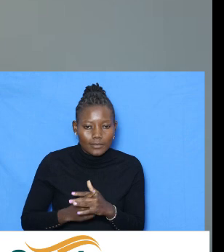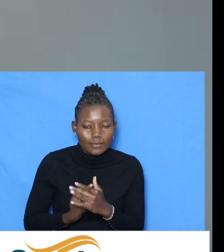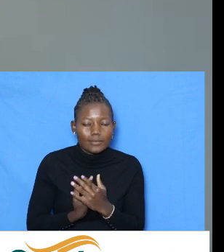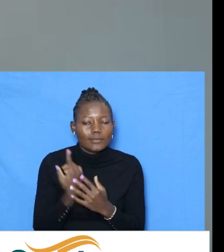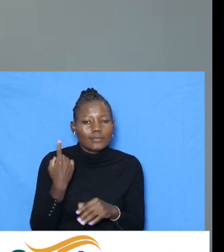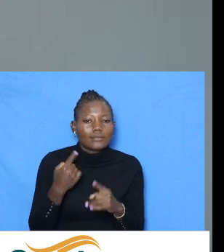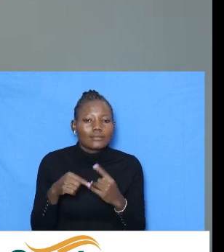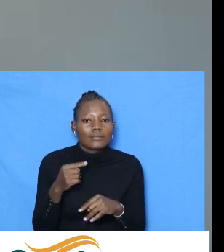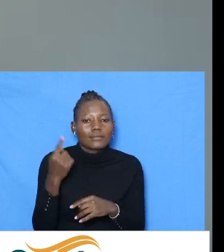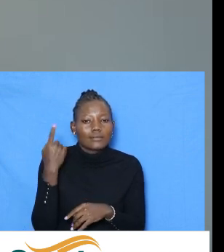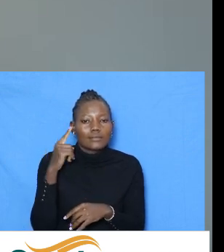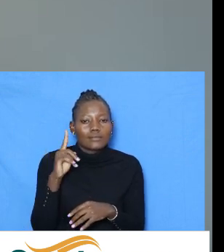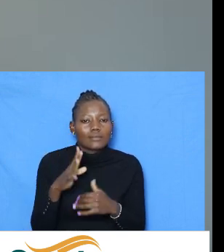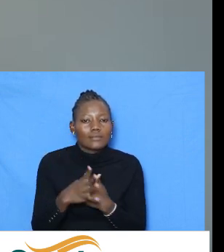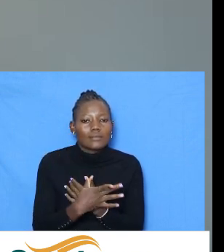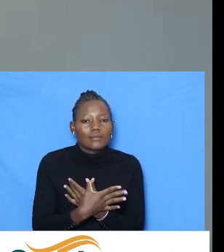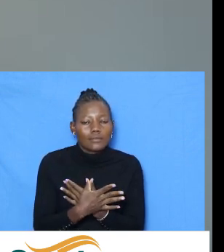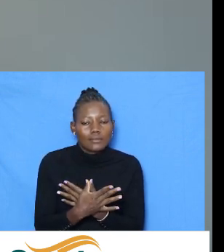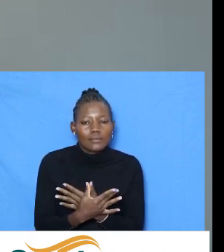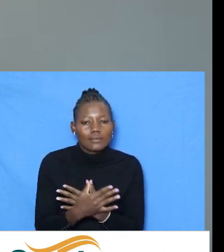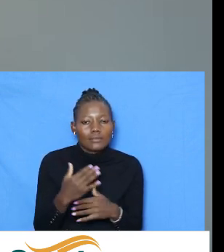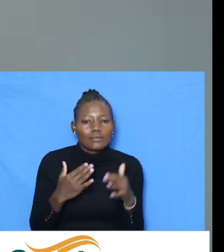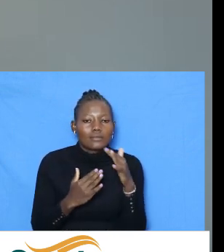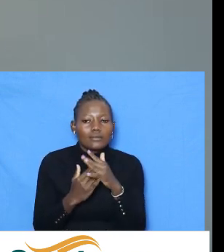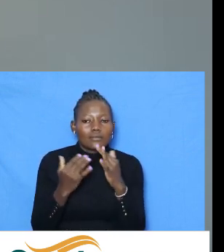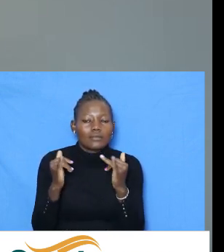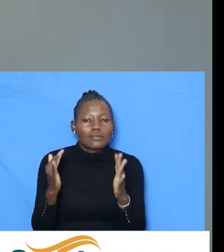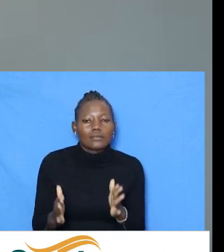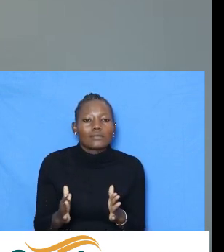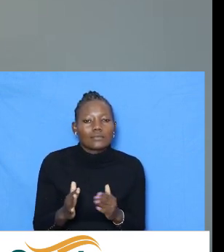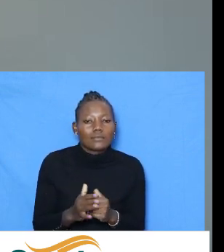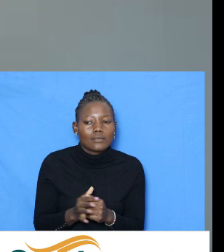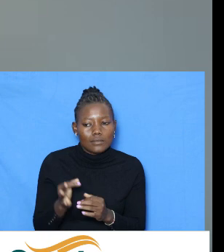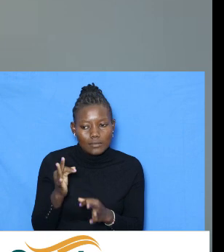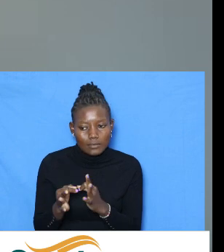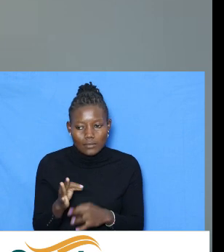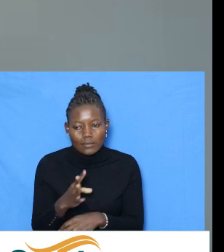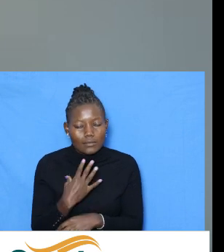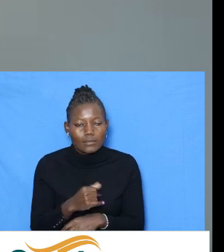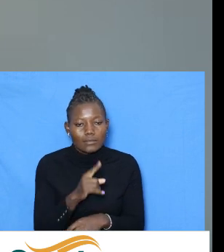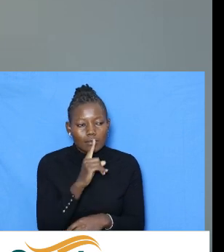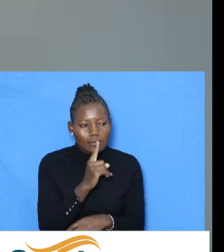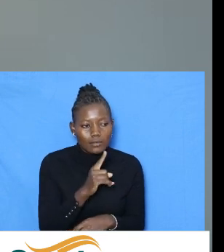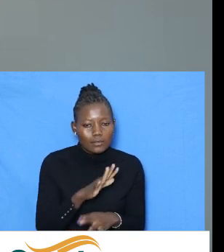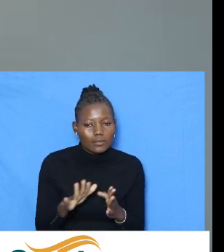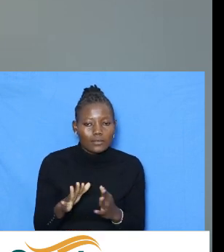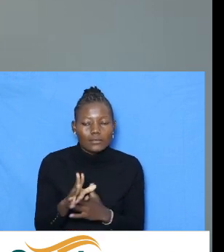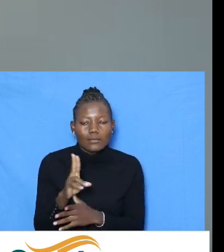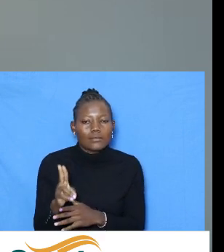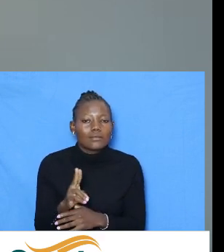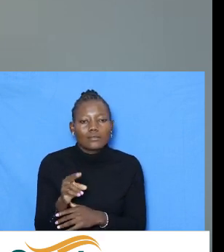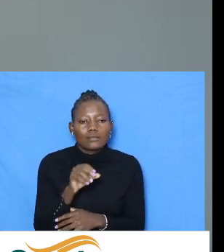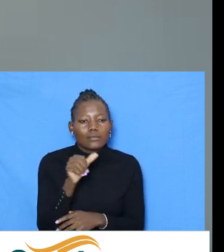competing for Germany, so our top athletes, if they want to be sure not to get